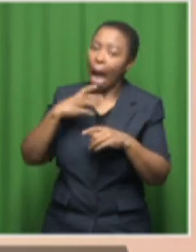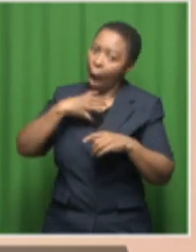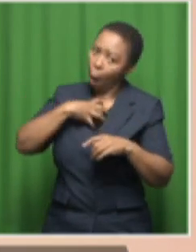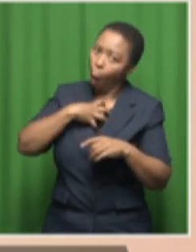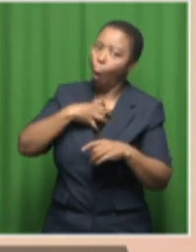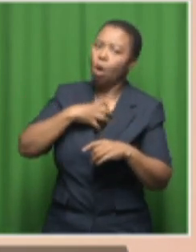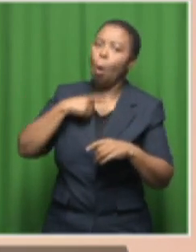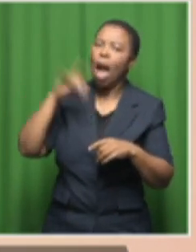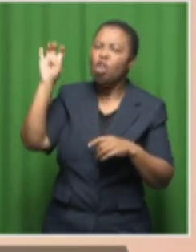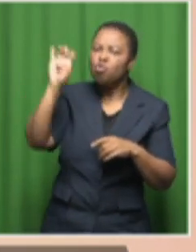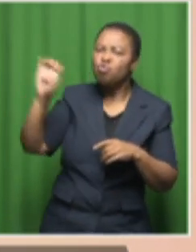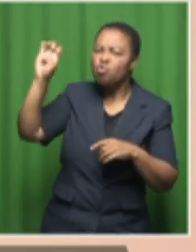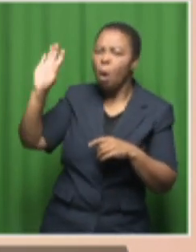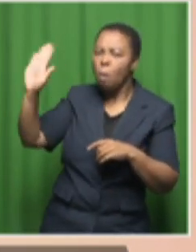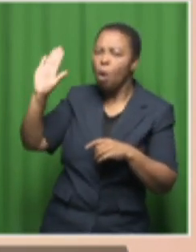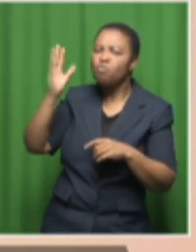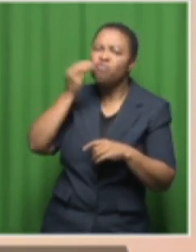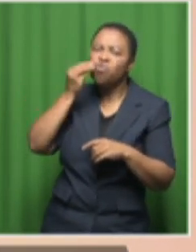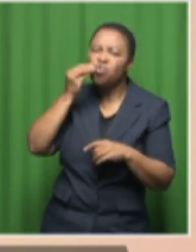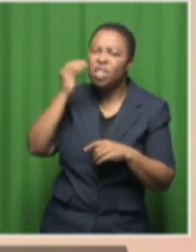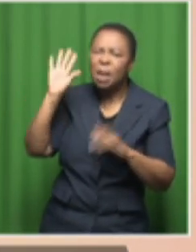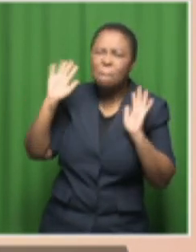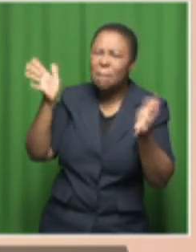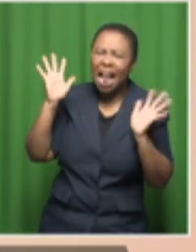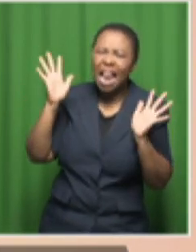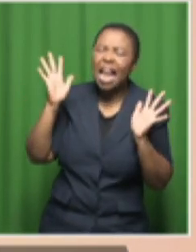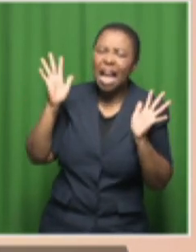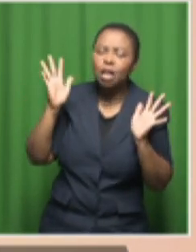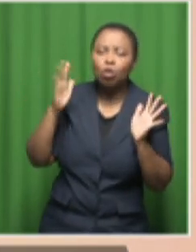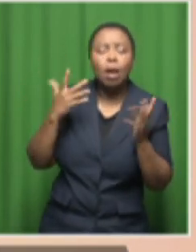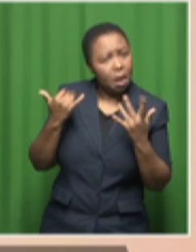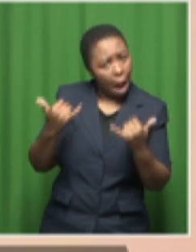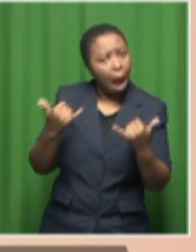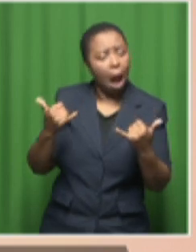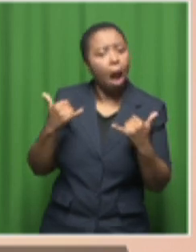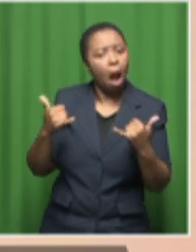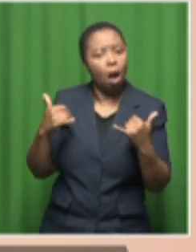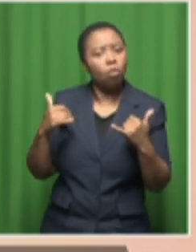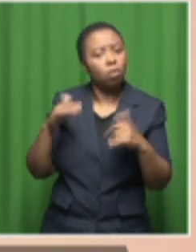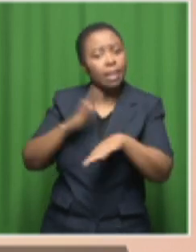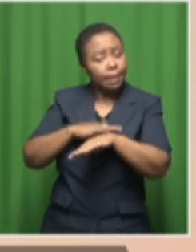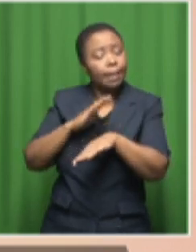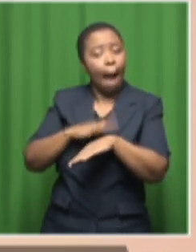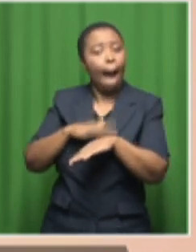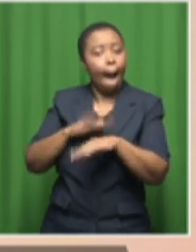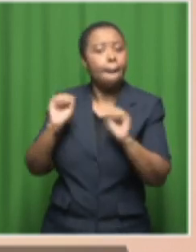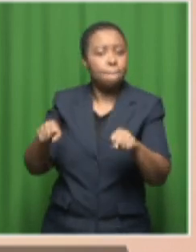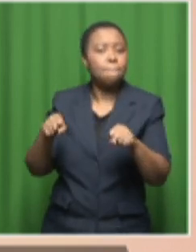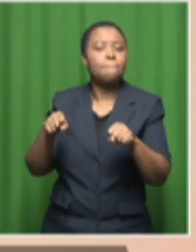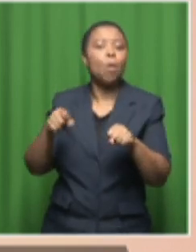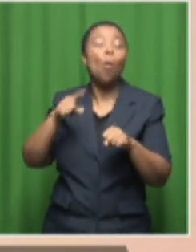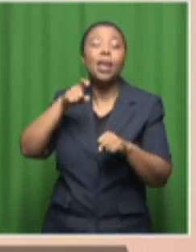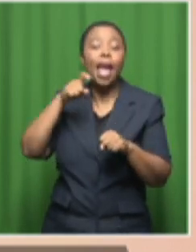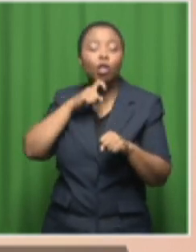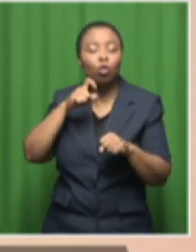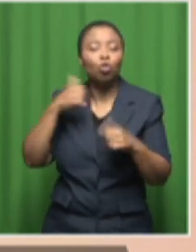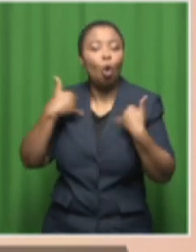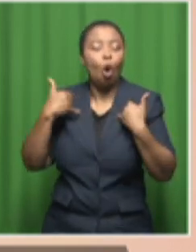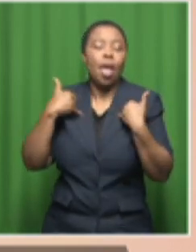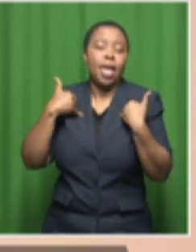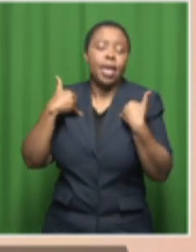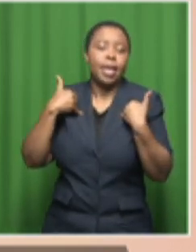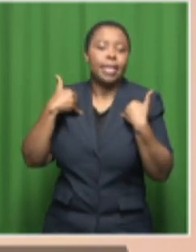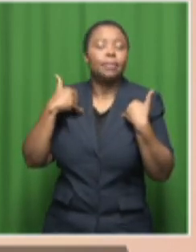celebrating European cuisines. True. And I guess it's high time we celebrate, we take pride